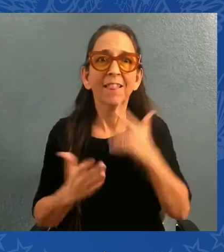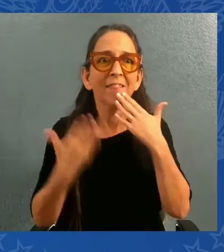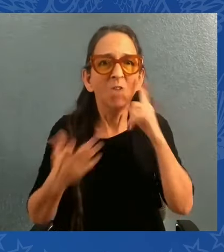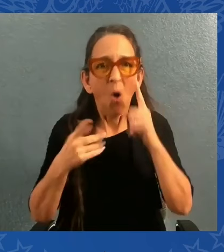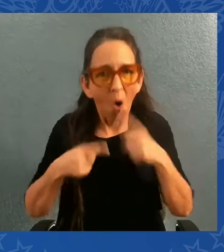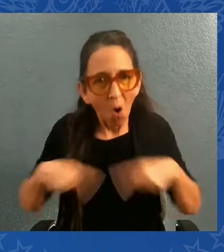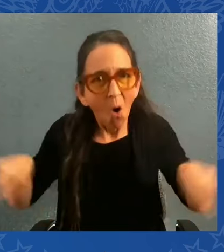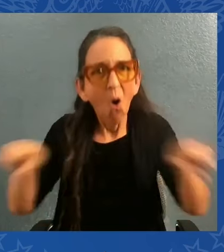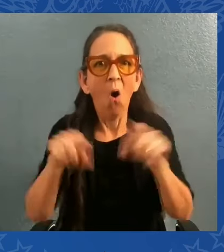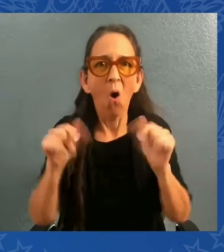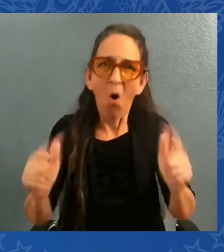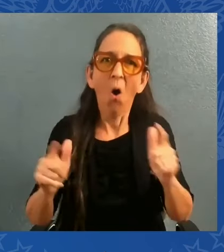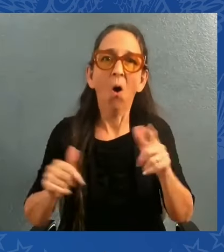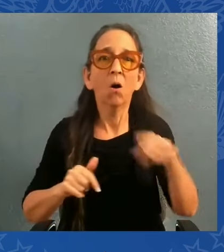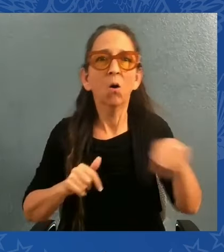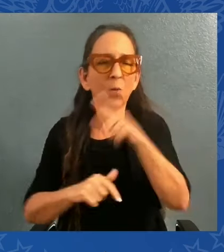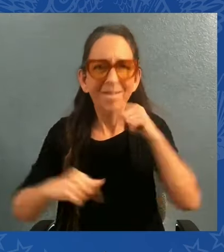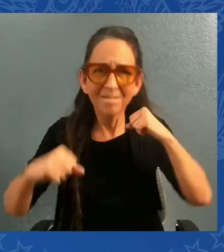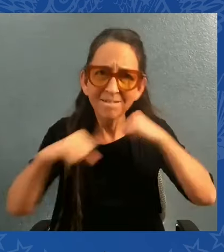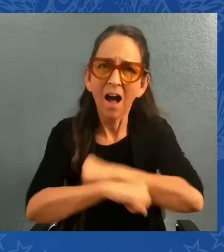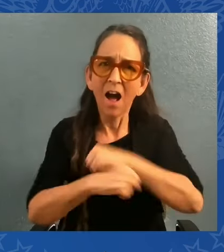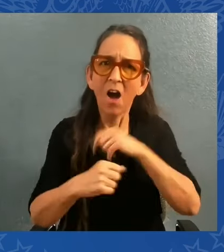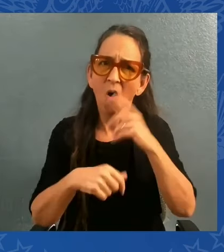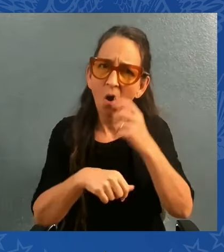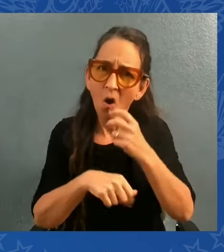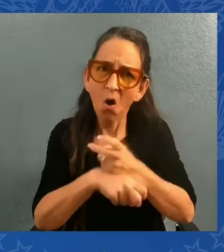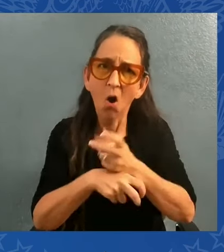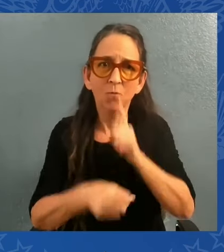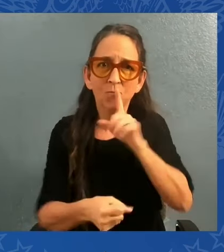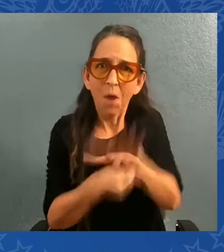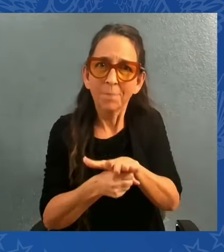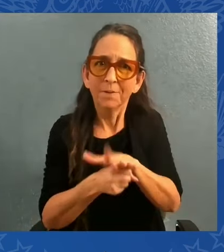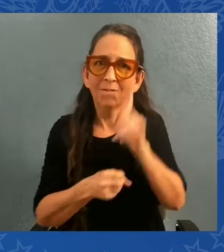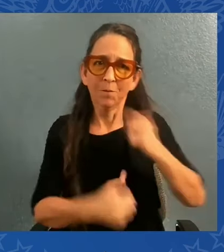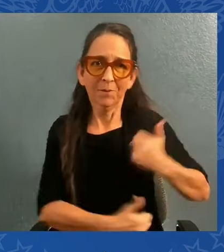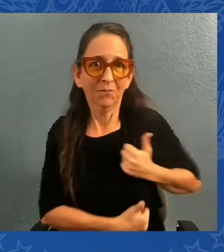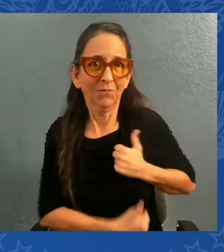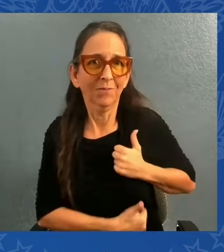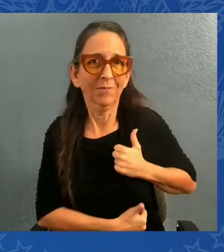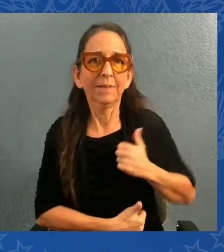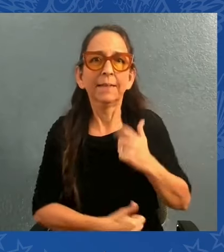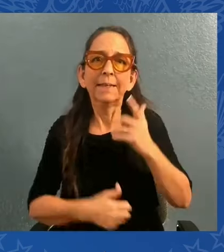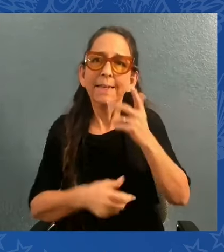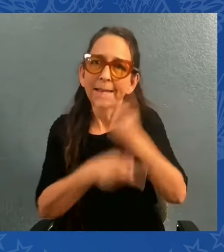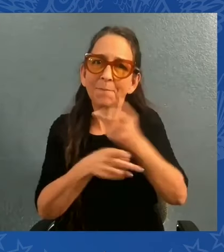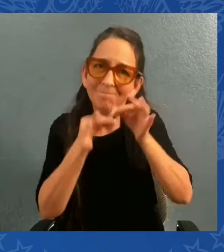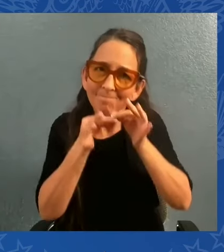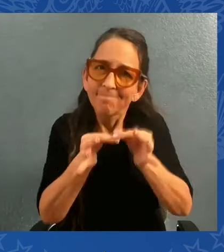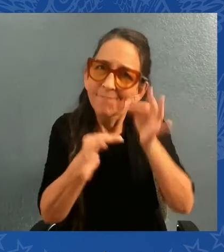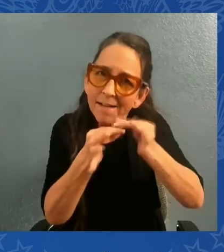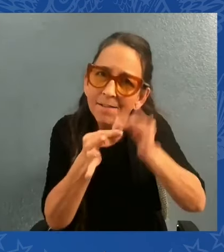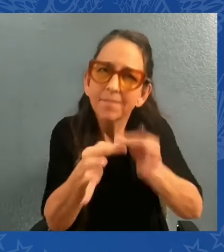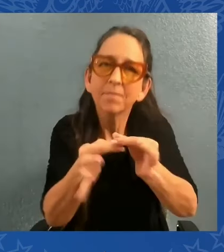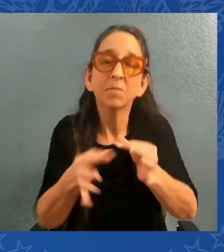and came together to keep our promise to our veterans, to keep the faith. My fellow Americans, we